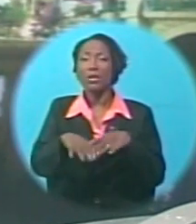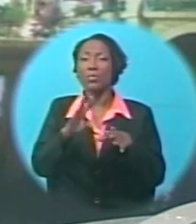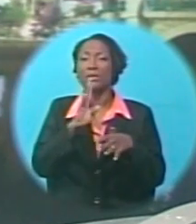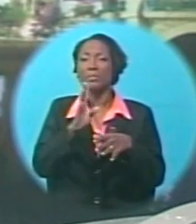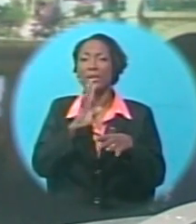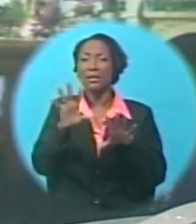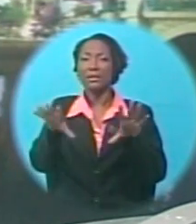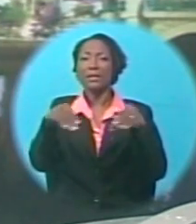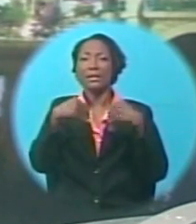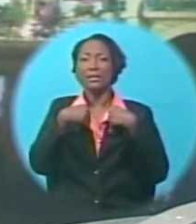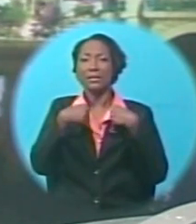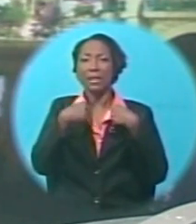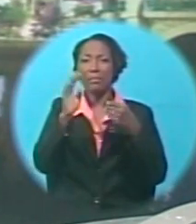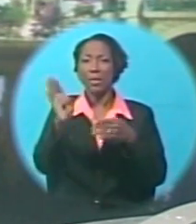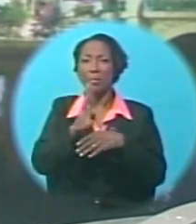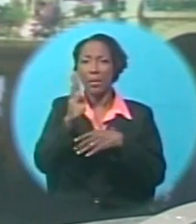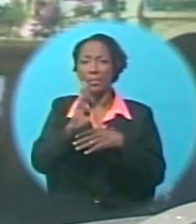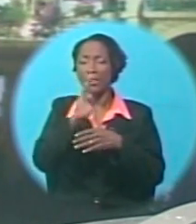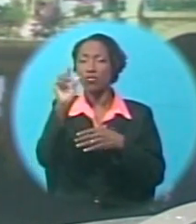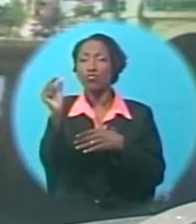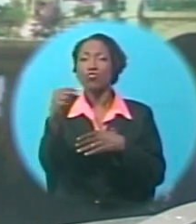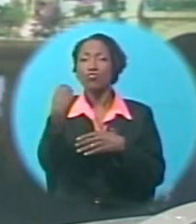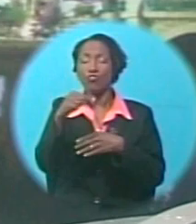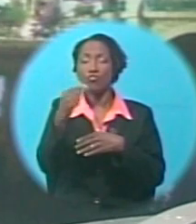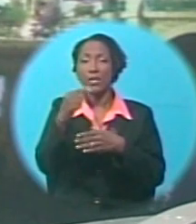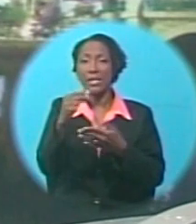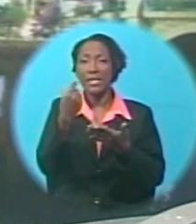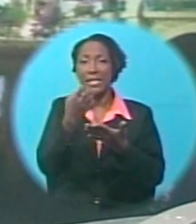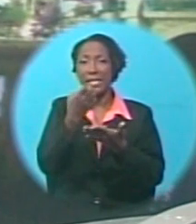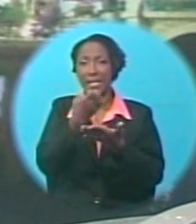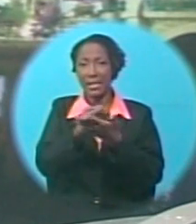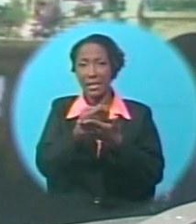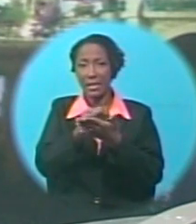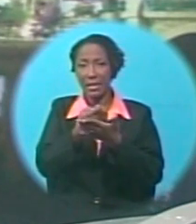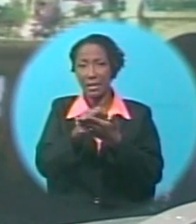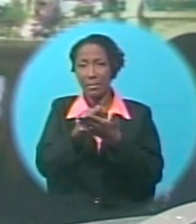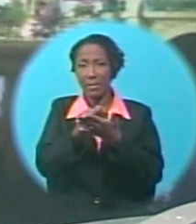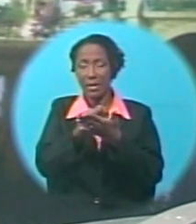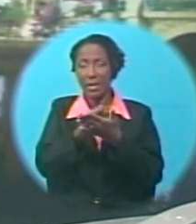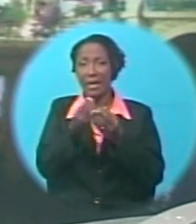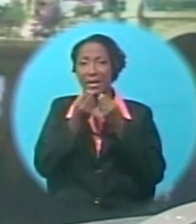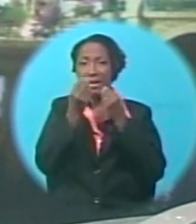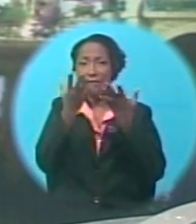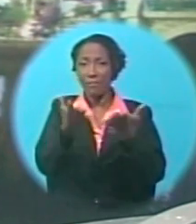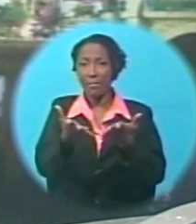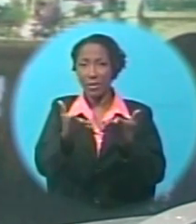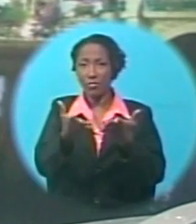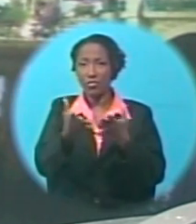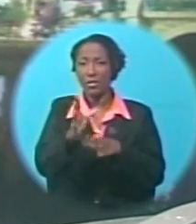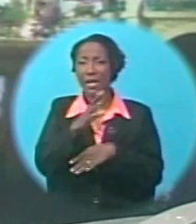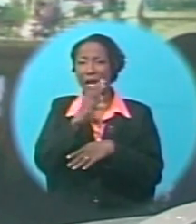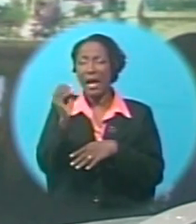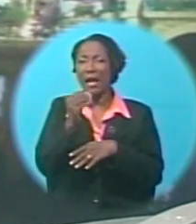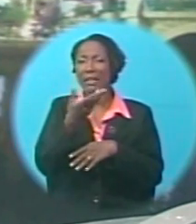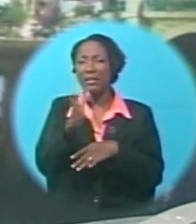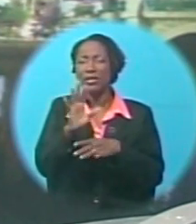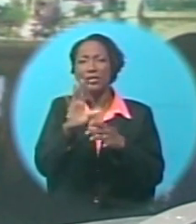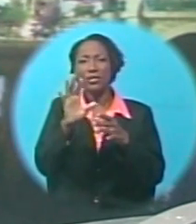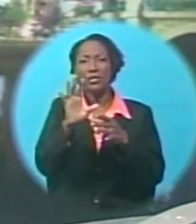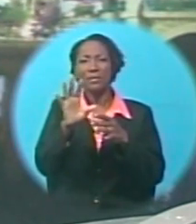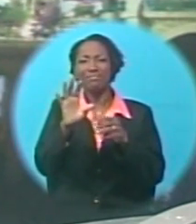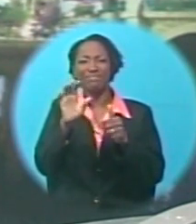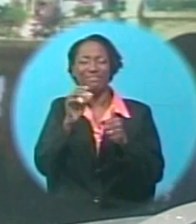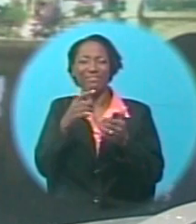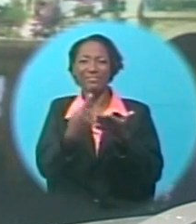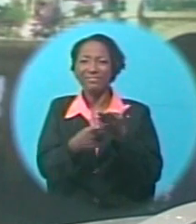Green Economy Scoping Study as a national information document. His comments follow speculation that there is a move to privatize